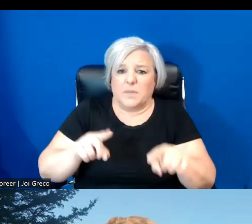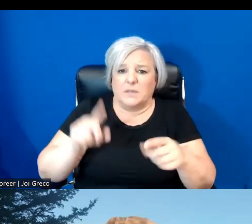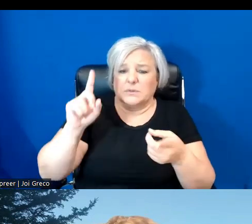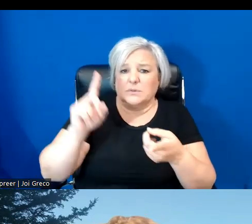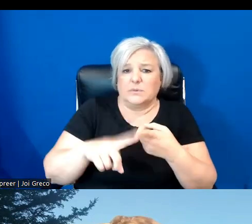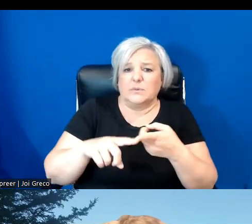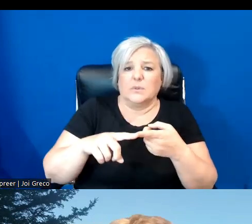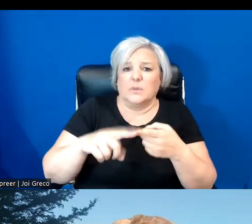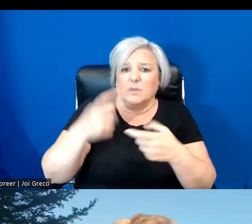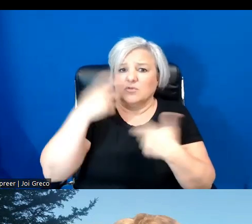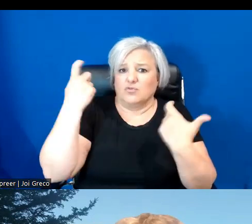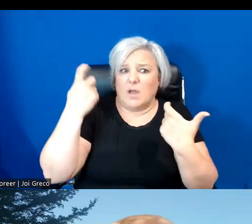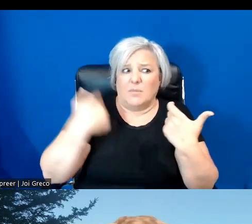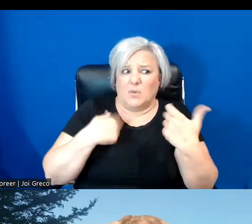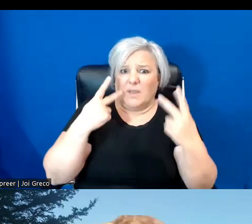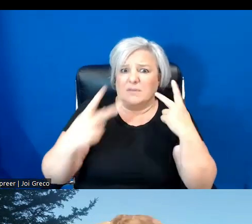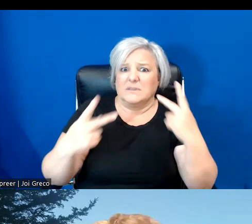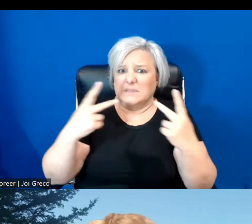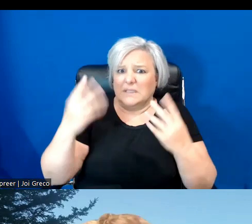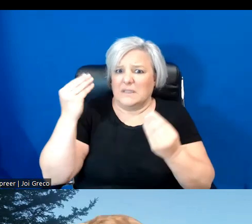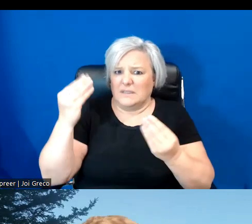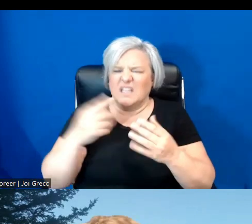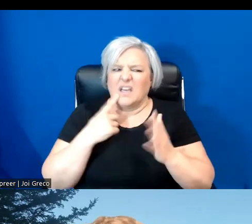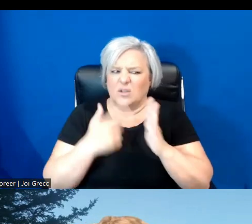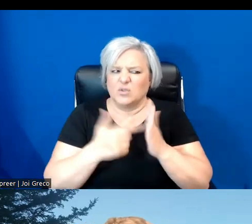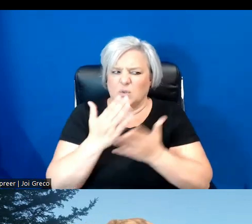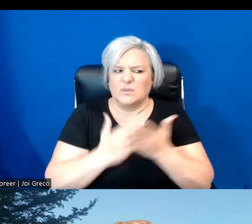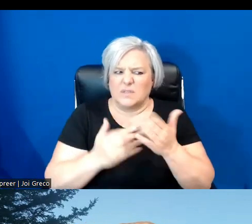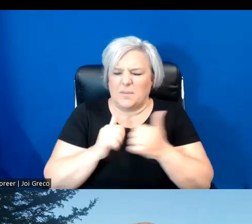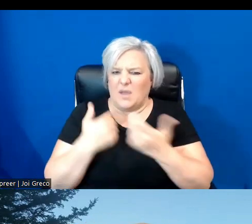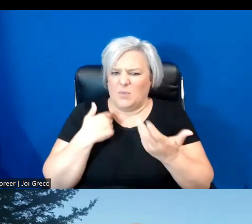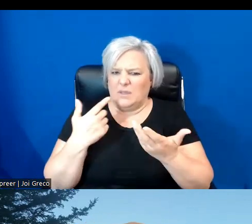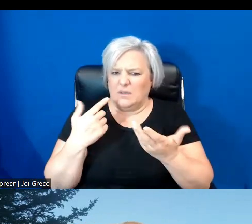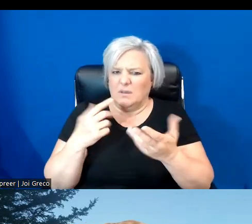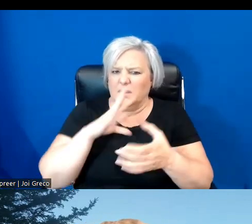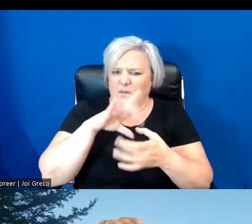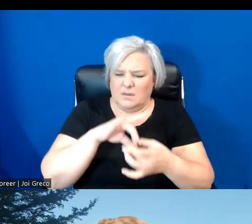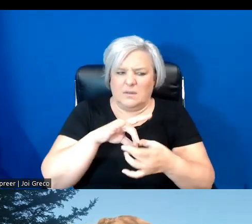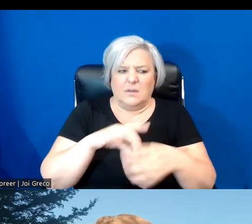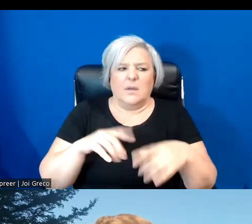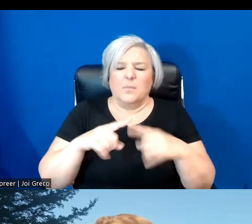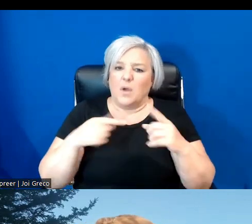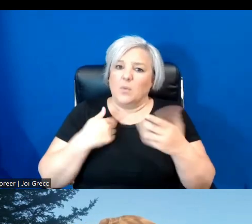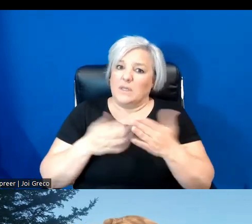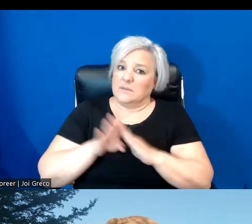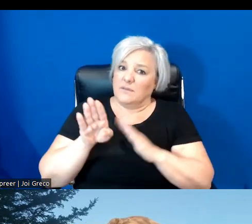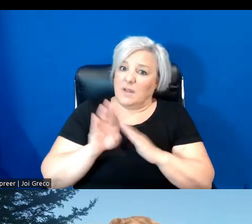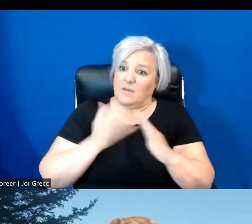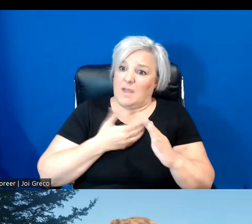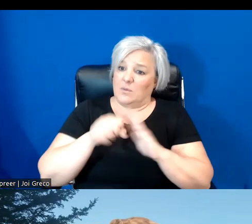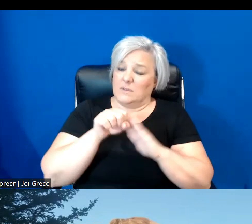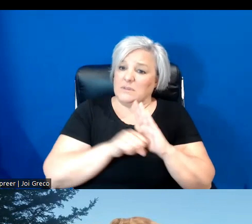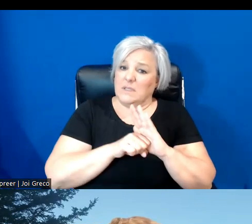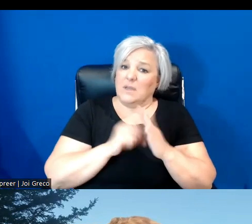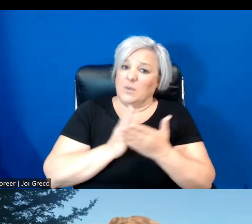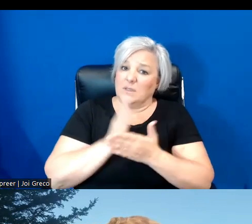to the trauma that we had seen in the data. And I'll show you some of that, how we got there. But we've developed for our state